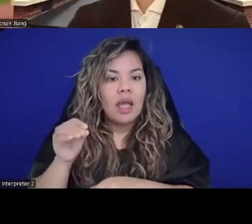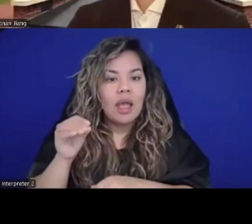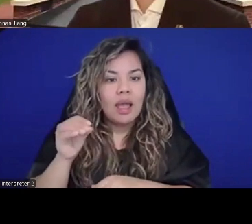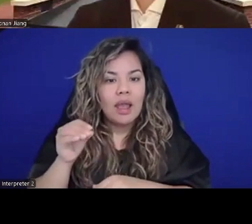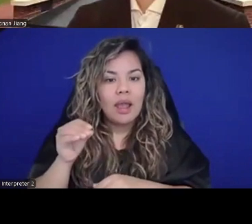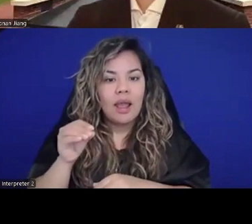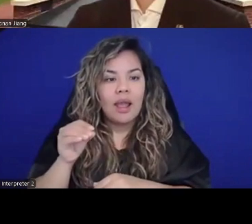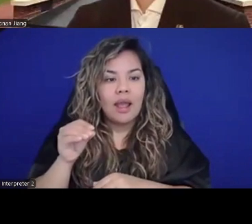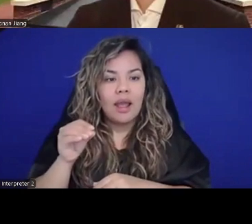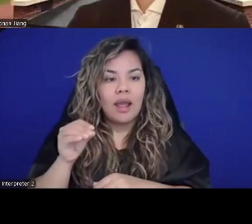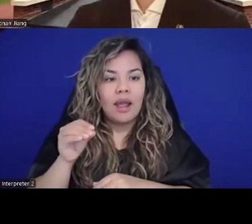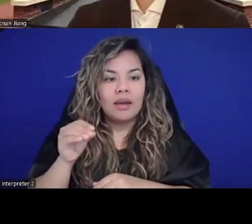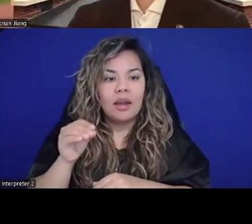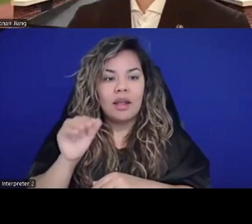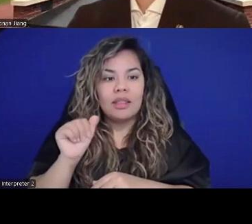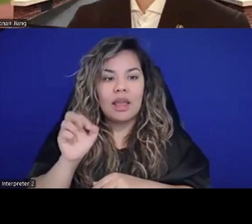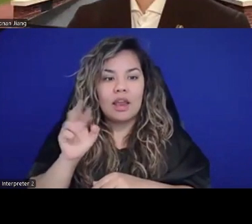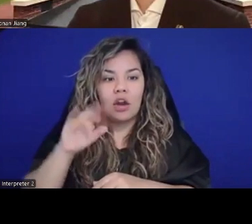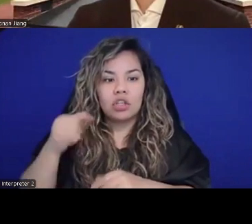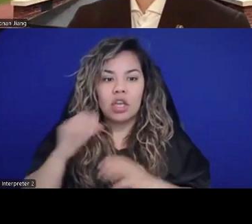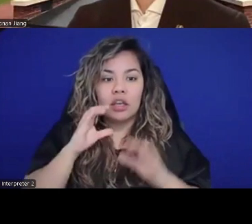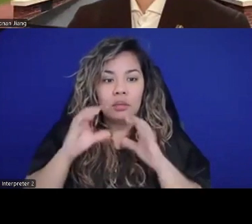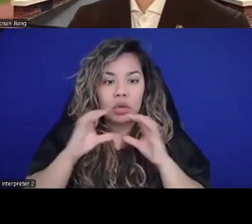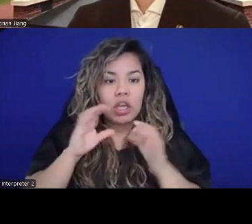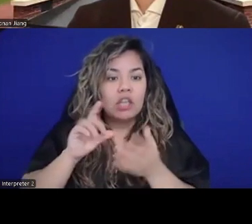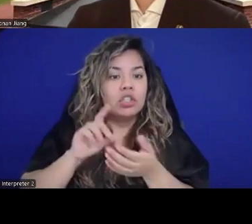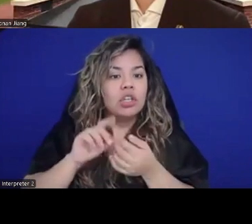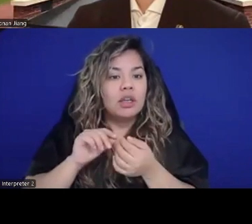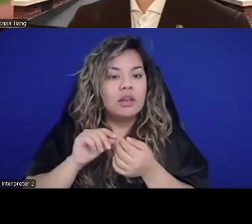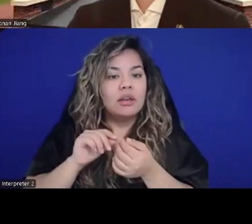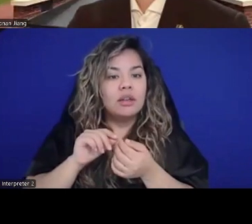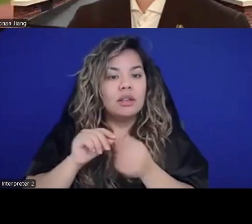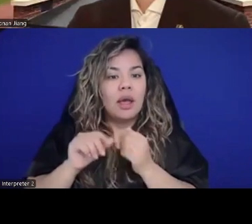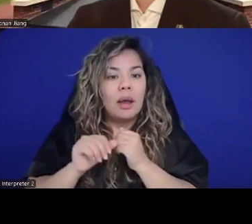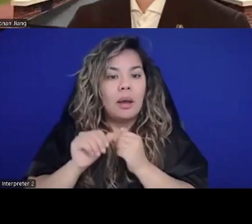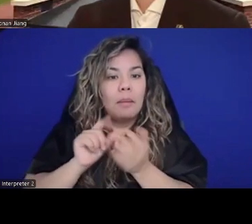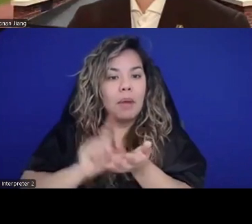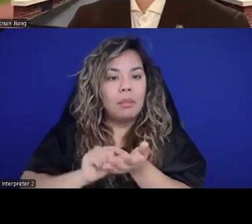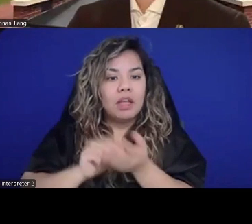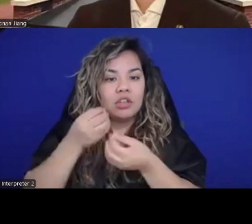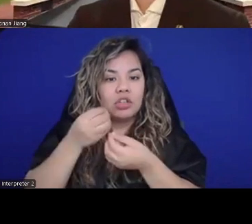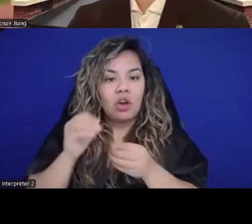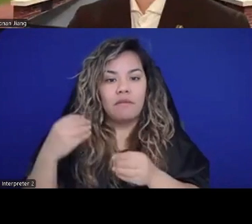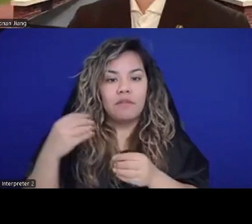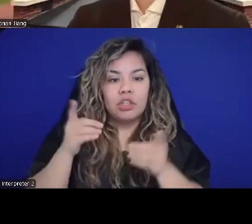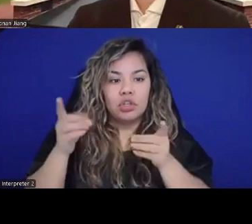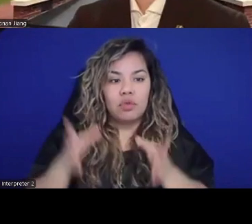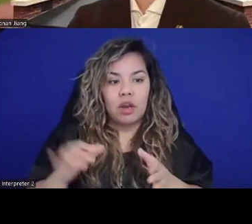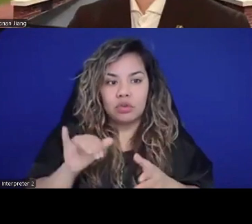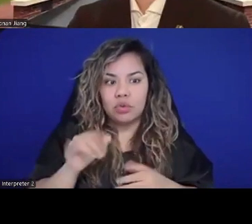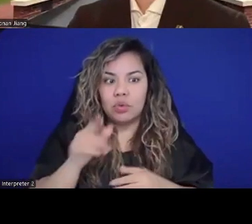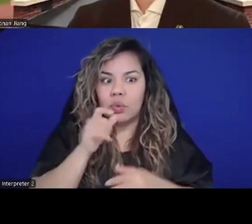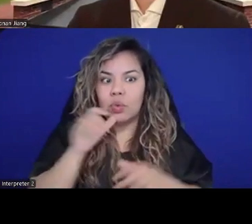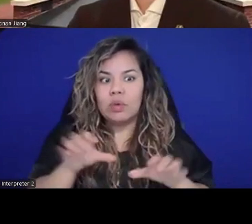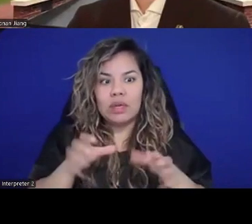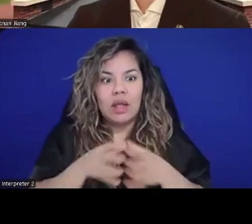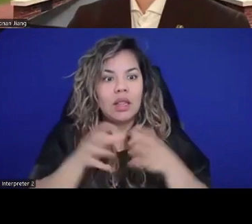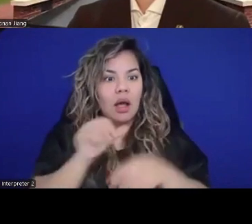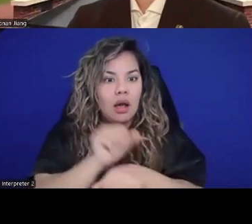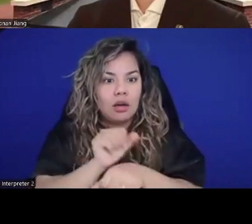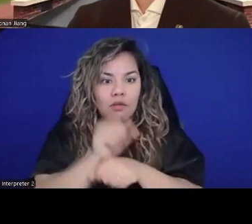Office Director who did a lot of work for us, and all of you. And